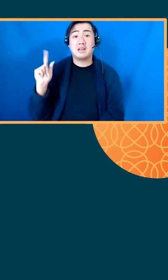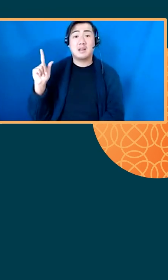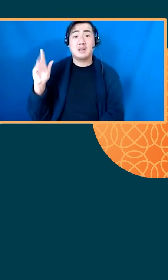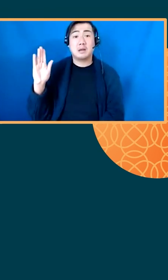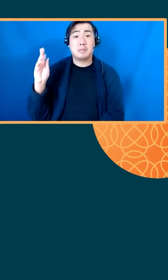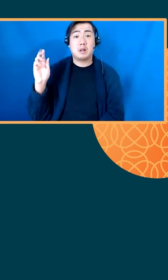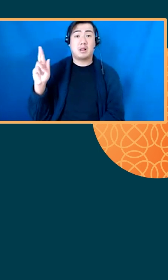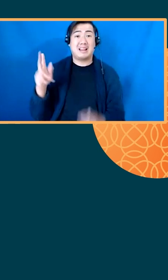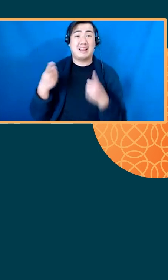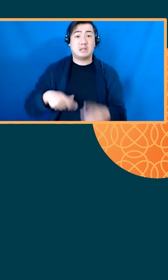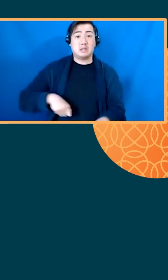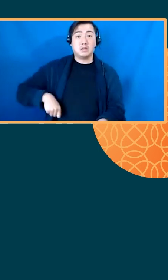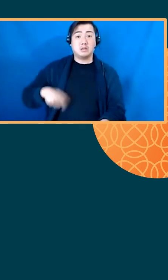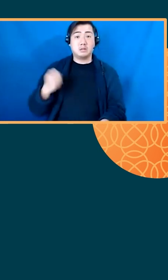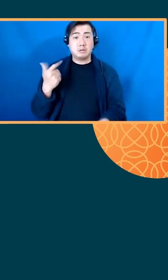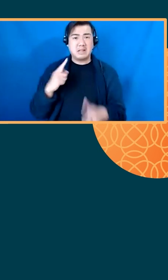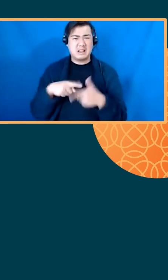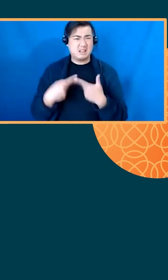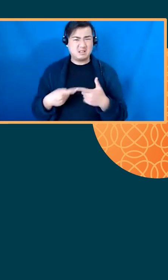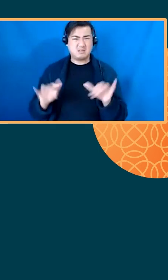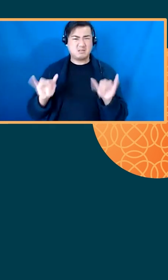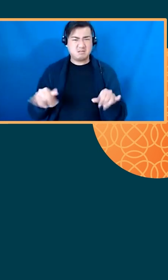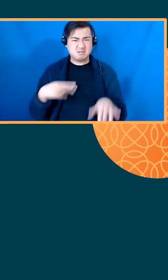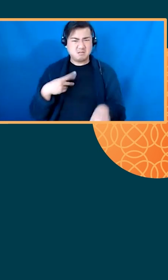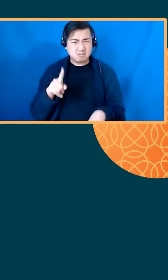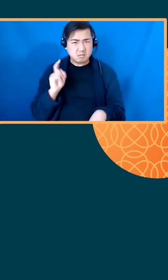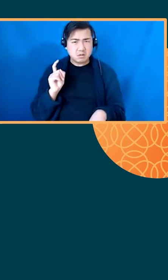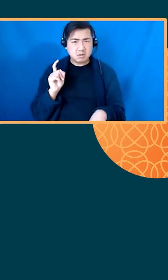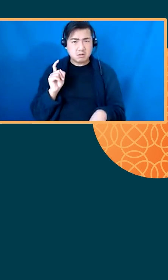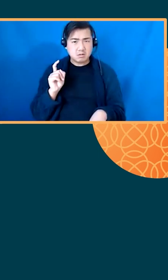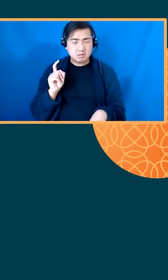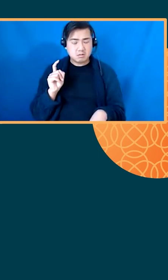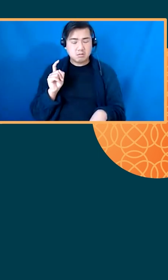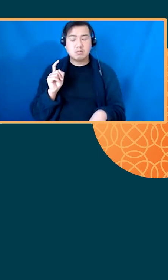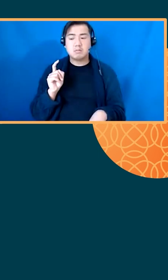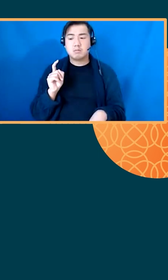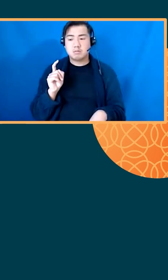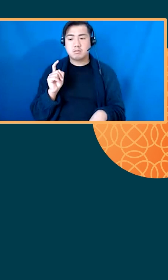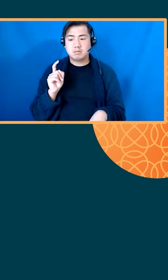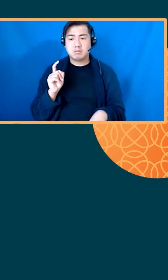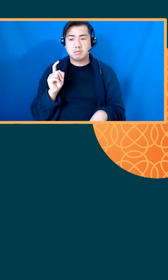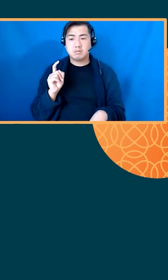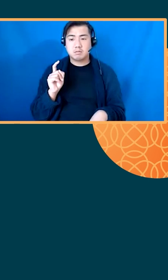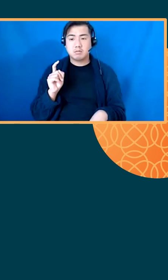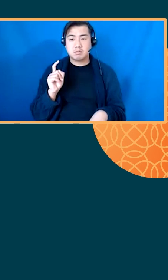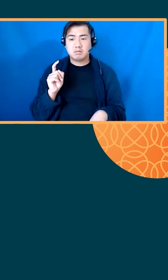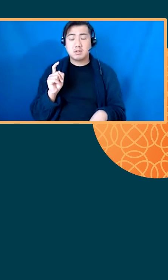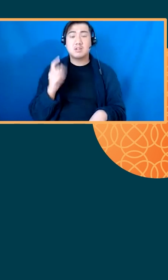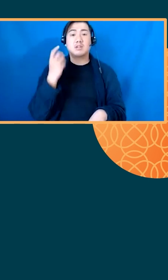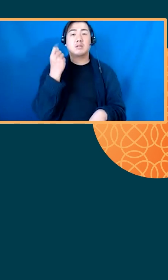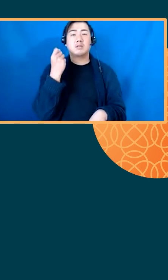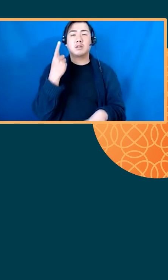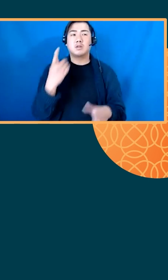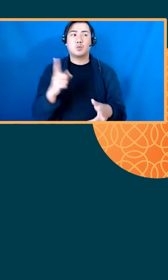like when anything occurred and the subconscious of me just internalized